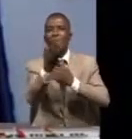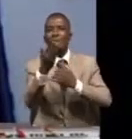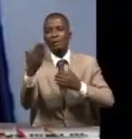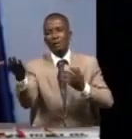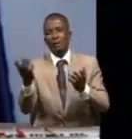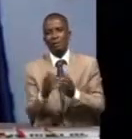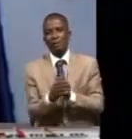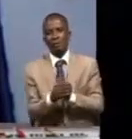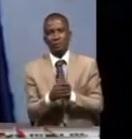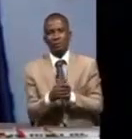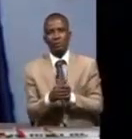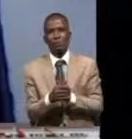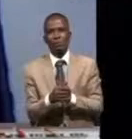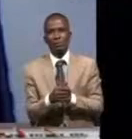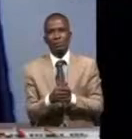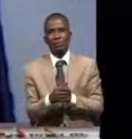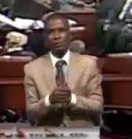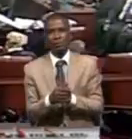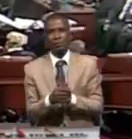all for the witness.